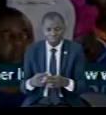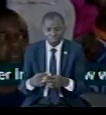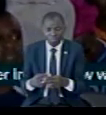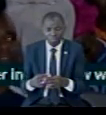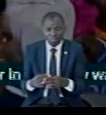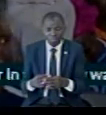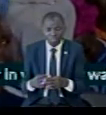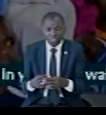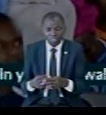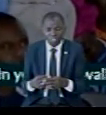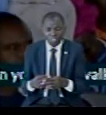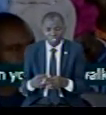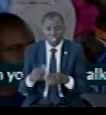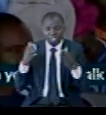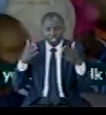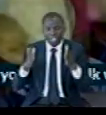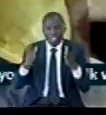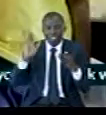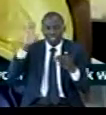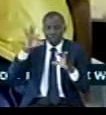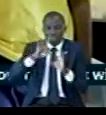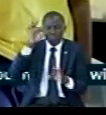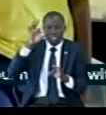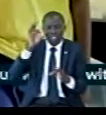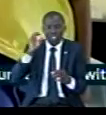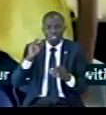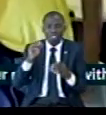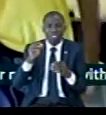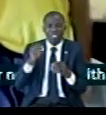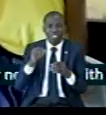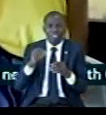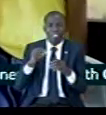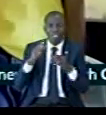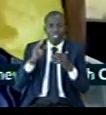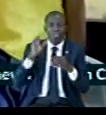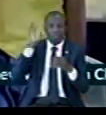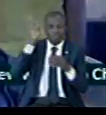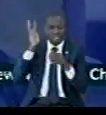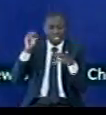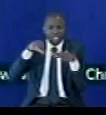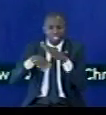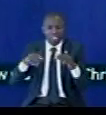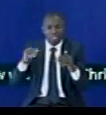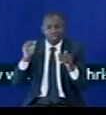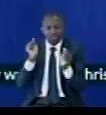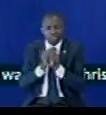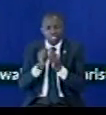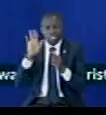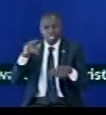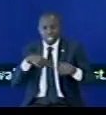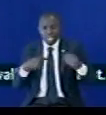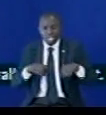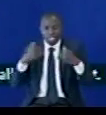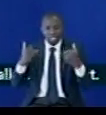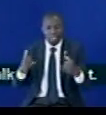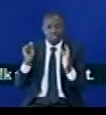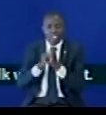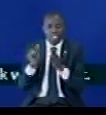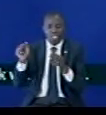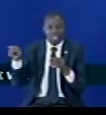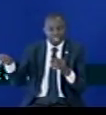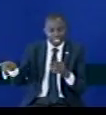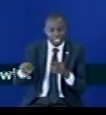your spirit bear witness with their heart, with their spirit, that right now they are saved.